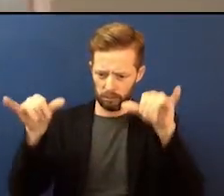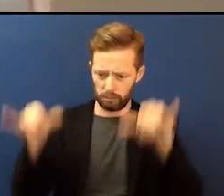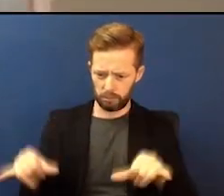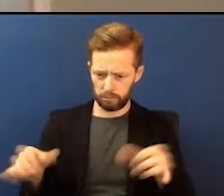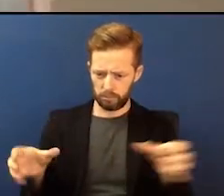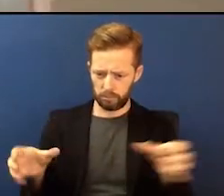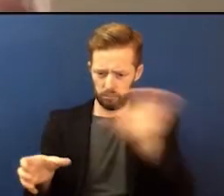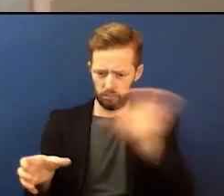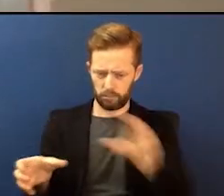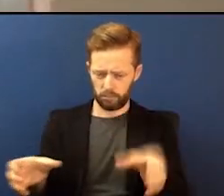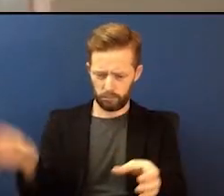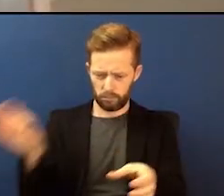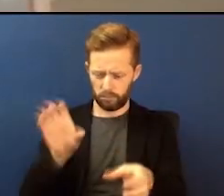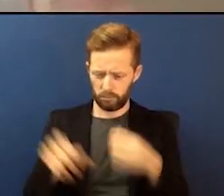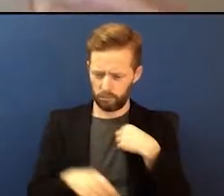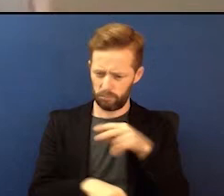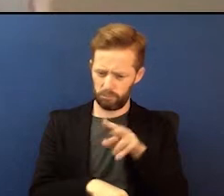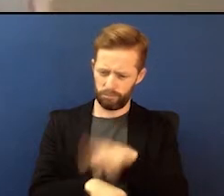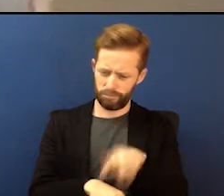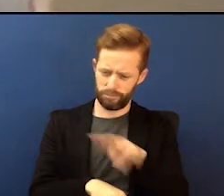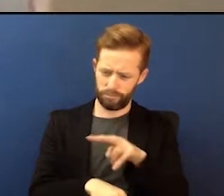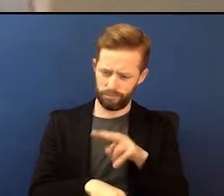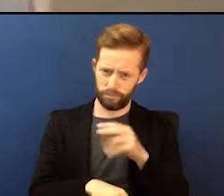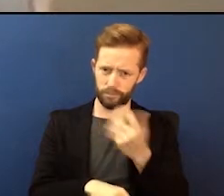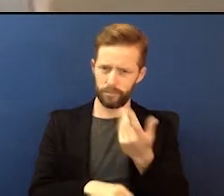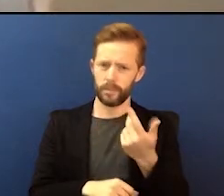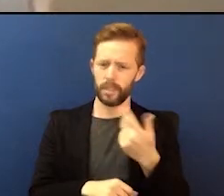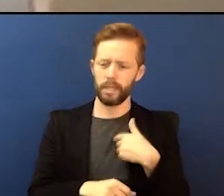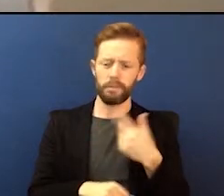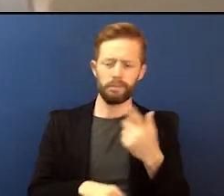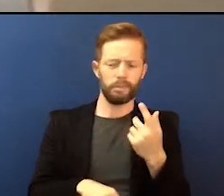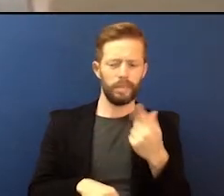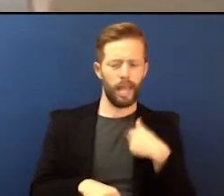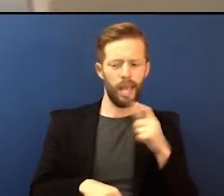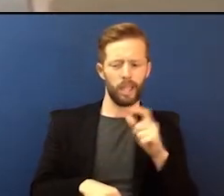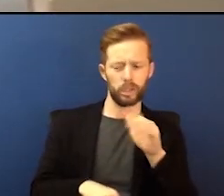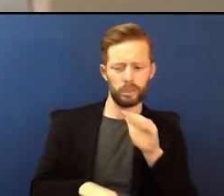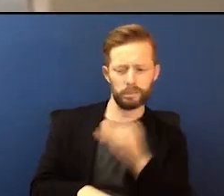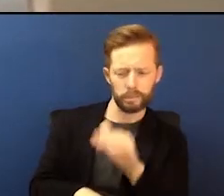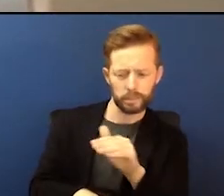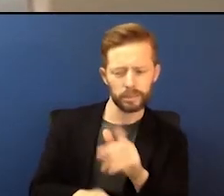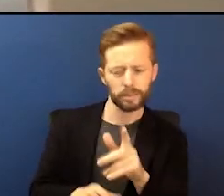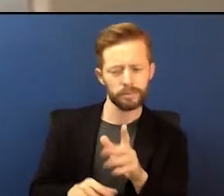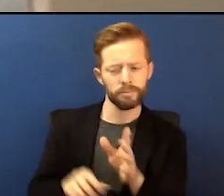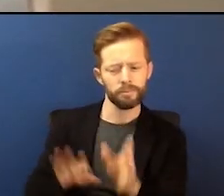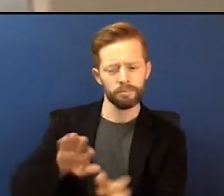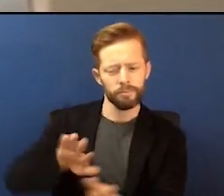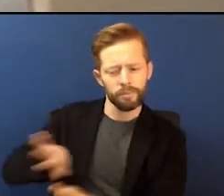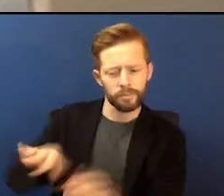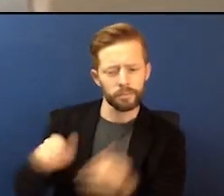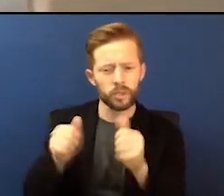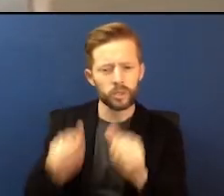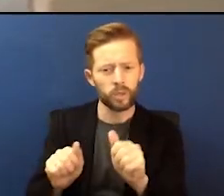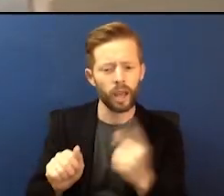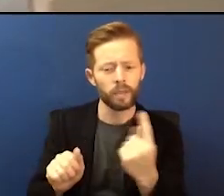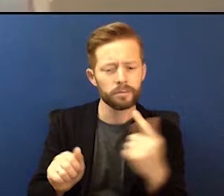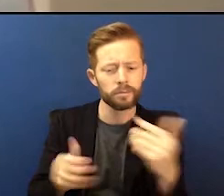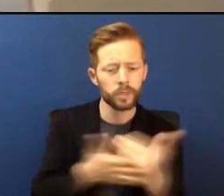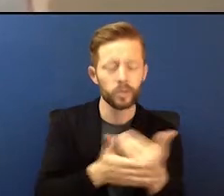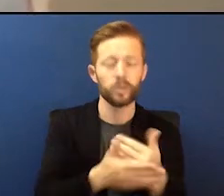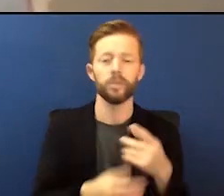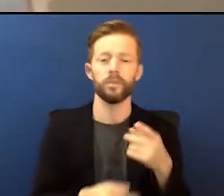materials in the exact same way. You think to yourself, maybe it's time to go up and give them a nudge and try to get them moving to the next